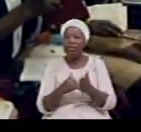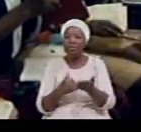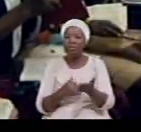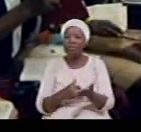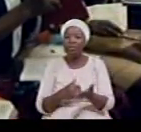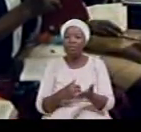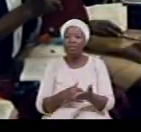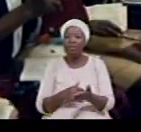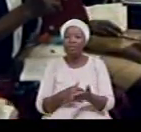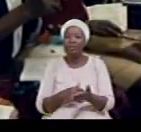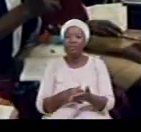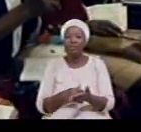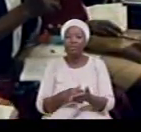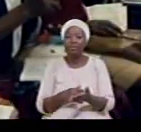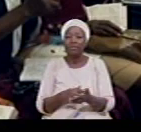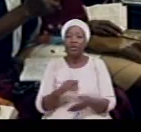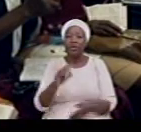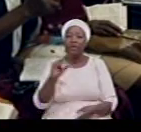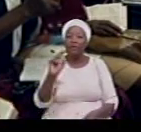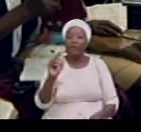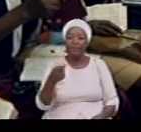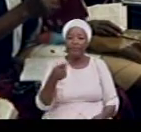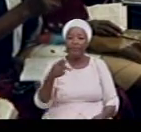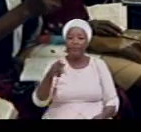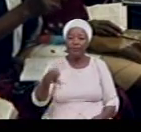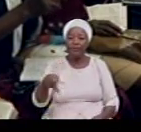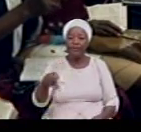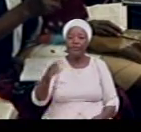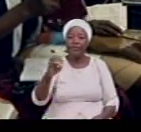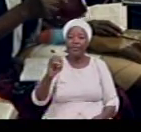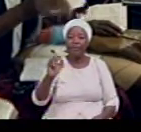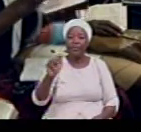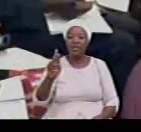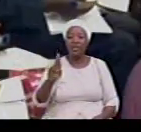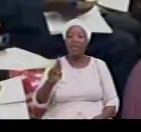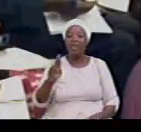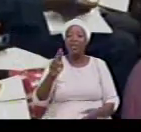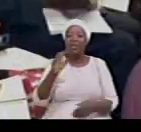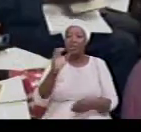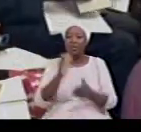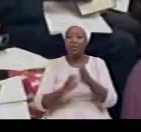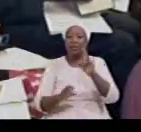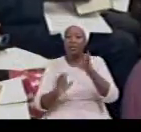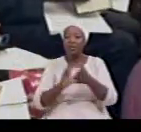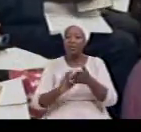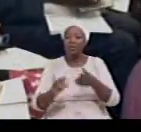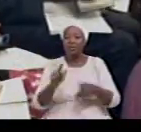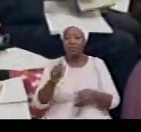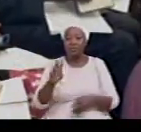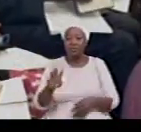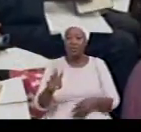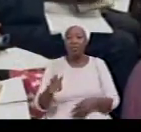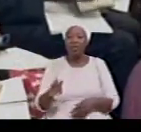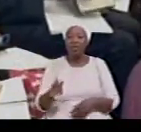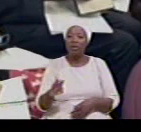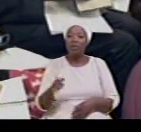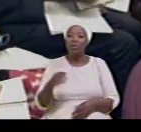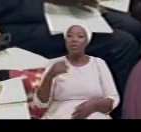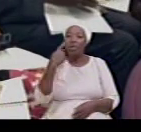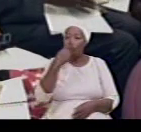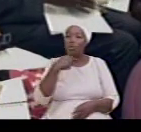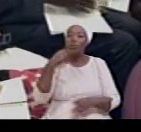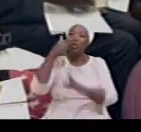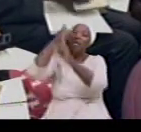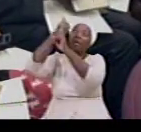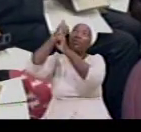You are not there. 1 Peter chapter 2, verse 24. Who his own self bear our